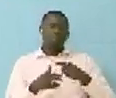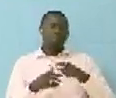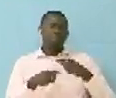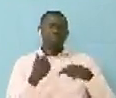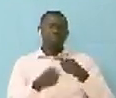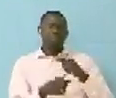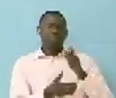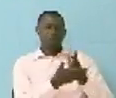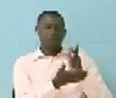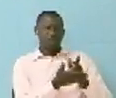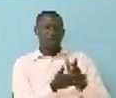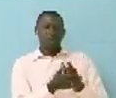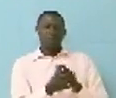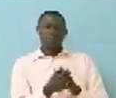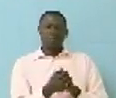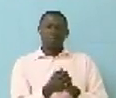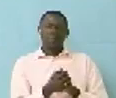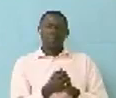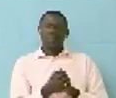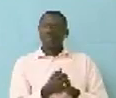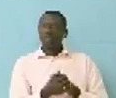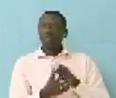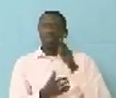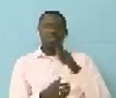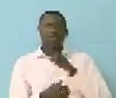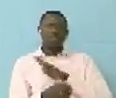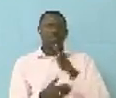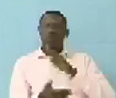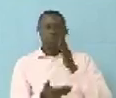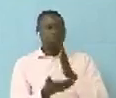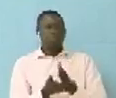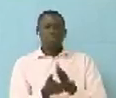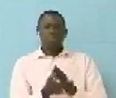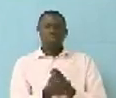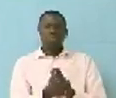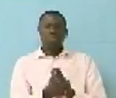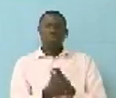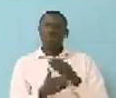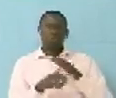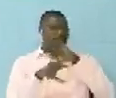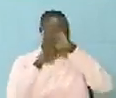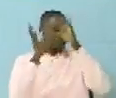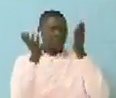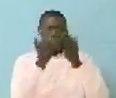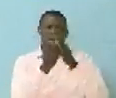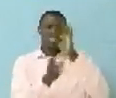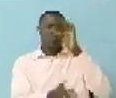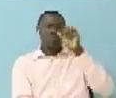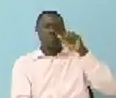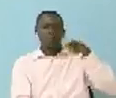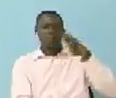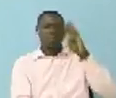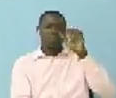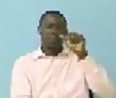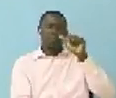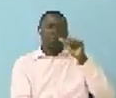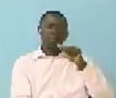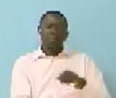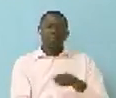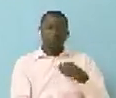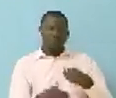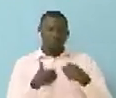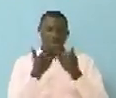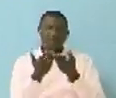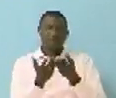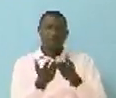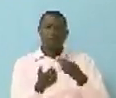witness to But that is not true. That is not true to say that it's so uncomfortable. I have given my answer. It's okay. I have given my